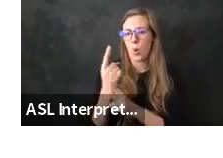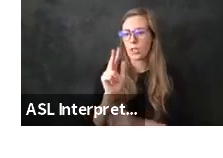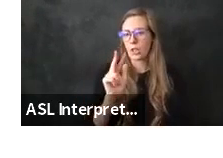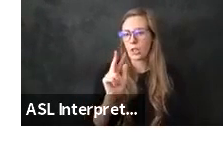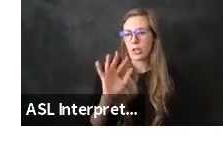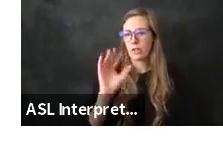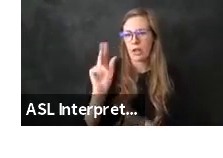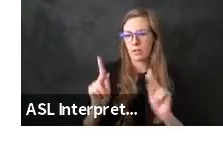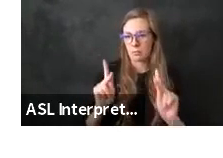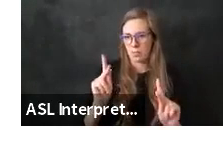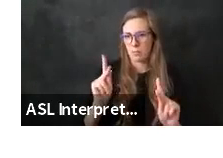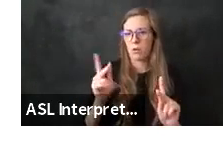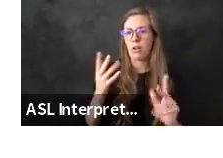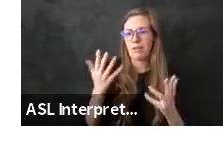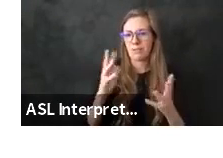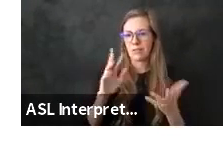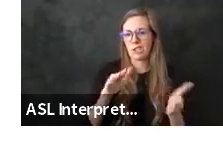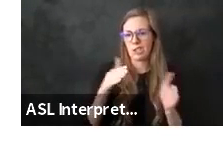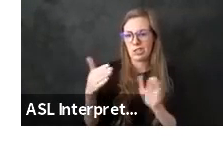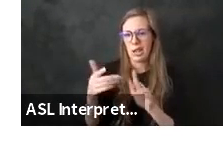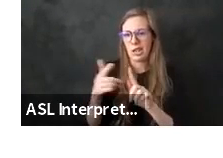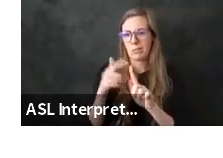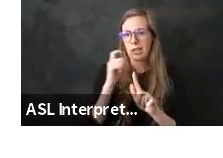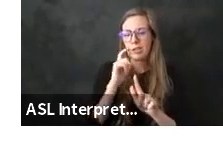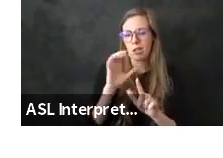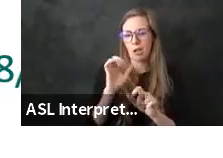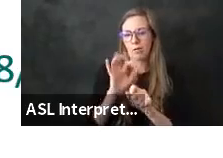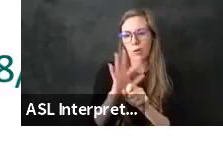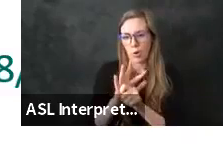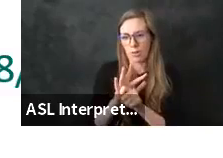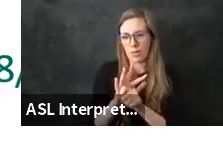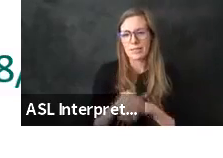have passed away from complications from COVID-19.